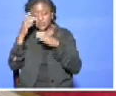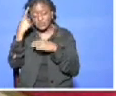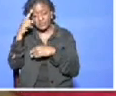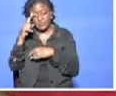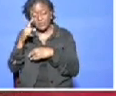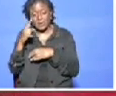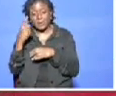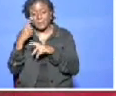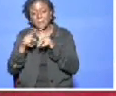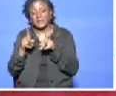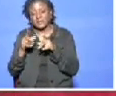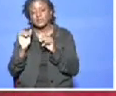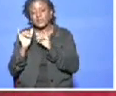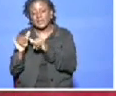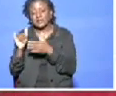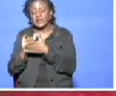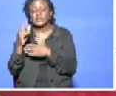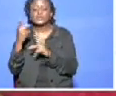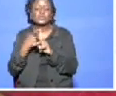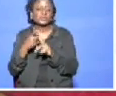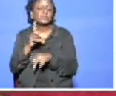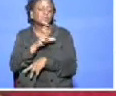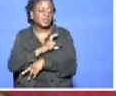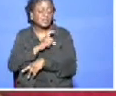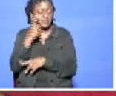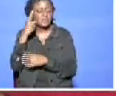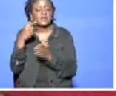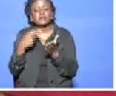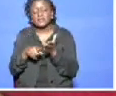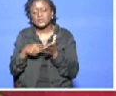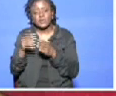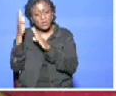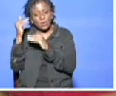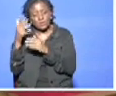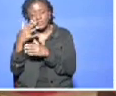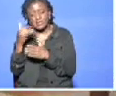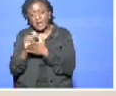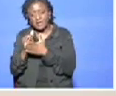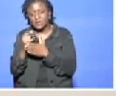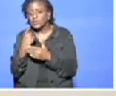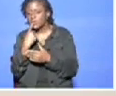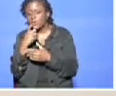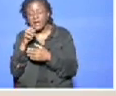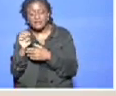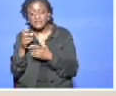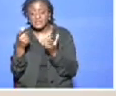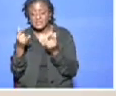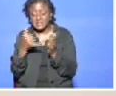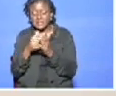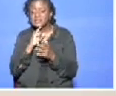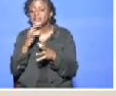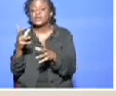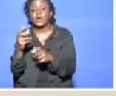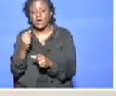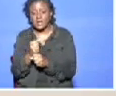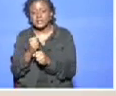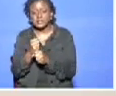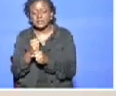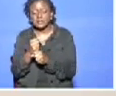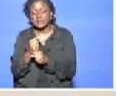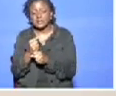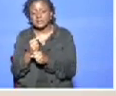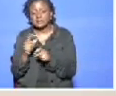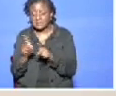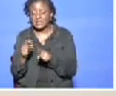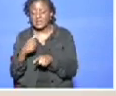police to do their investigation. We hope that the guys are caught, or whoever did it. And at the end of the day, like I said